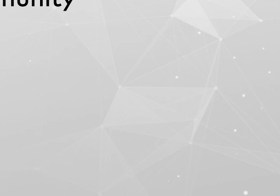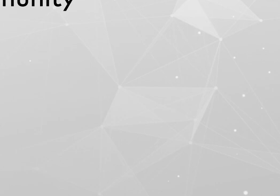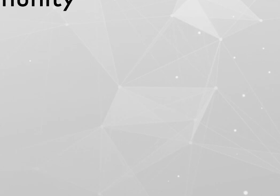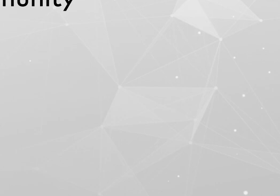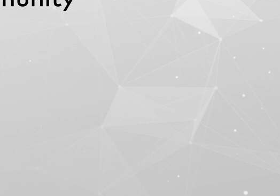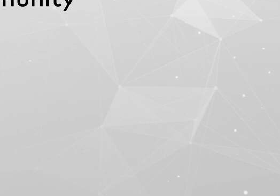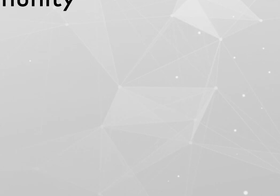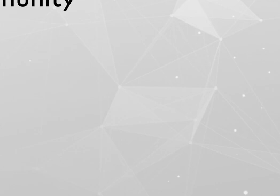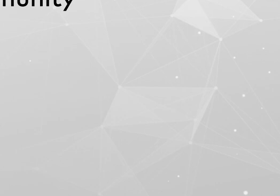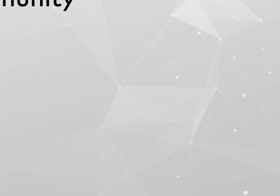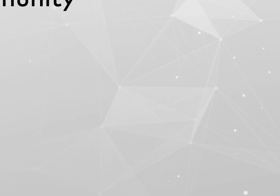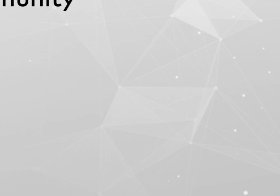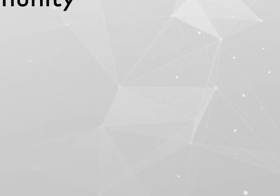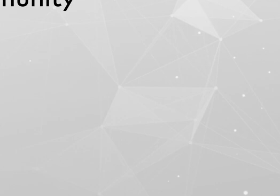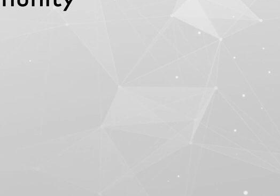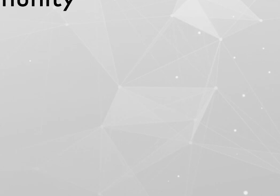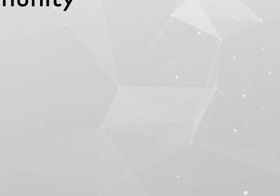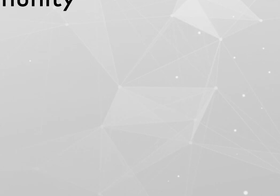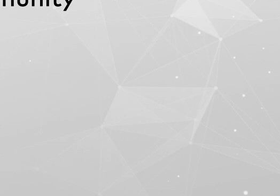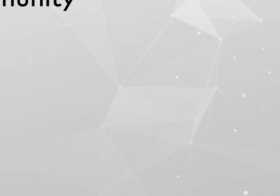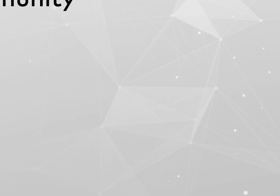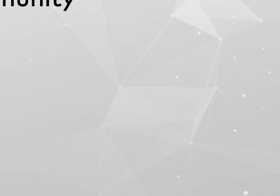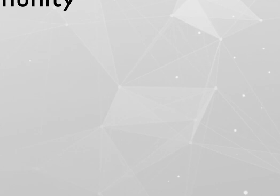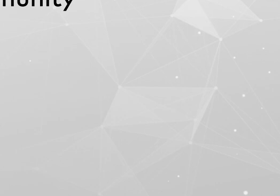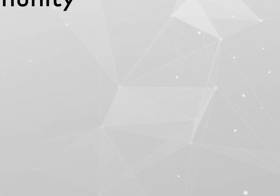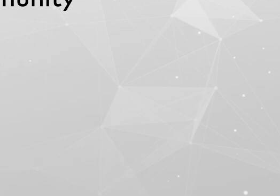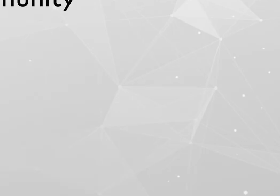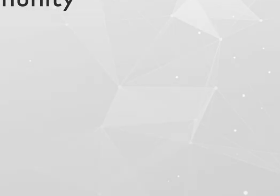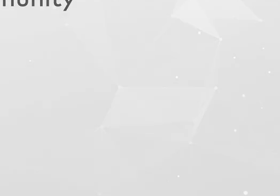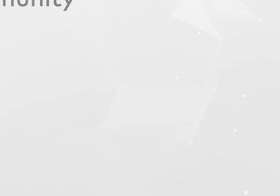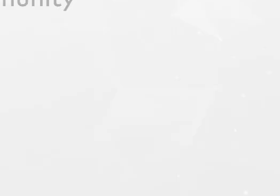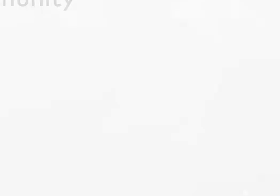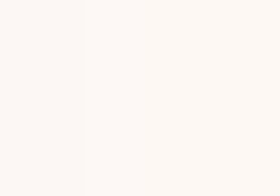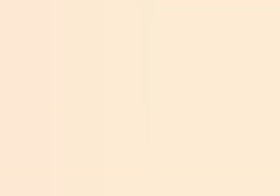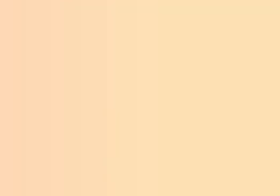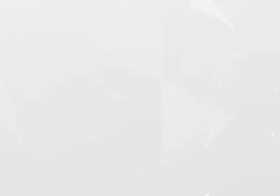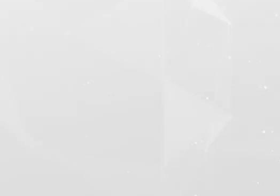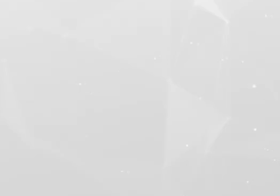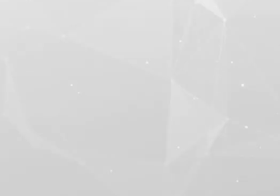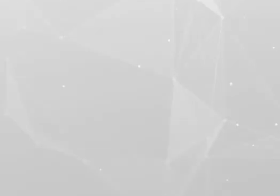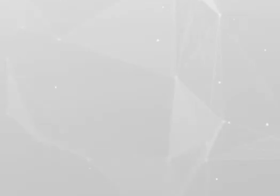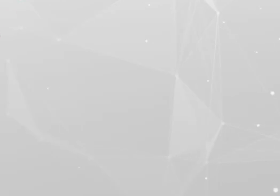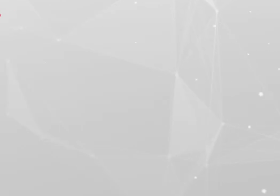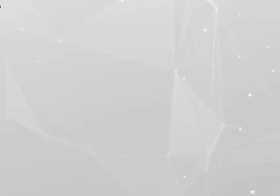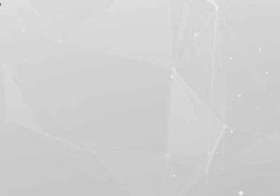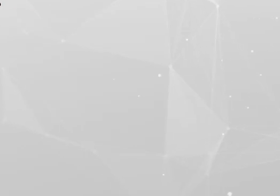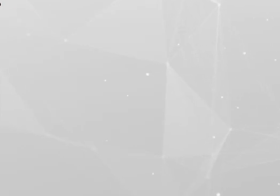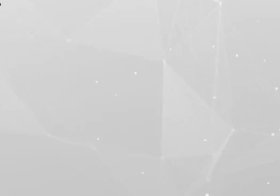This includes funding from government budgets, private sector investments, and community contribution. Then we